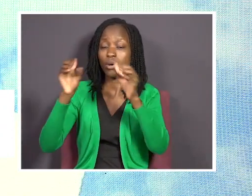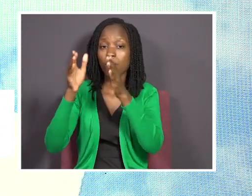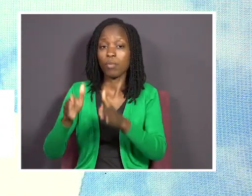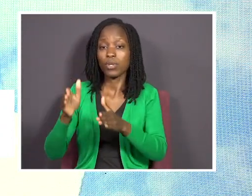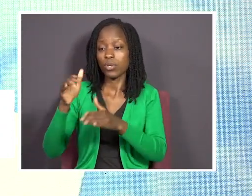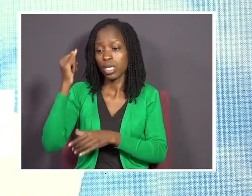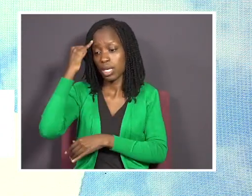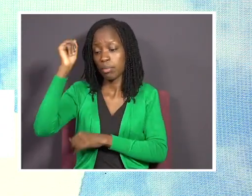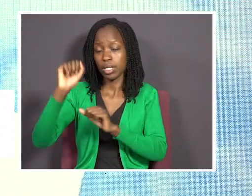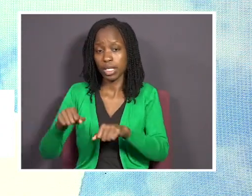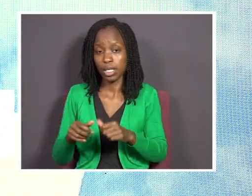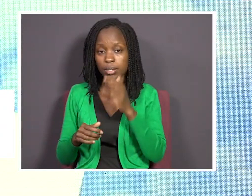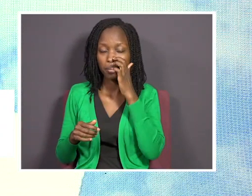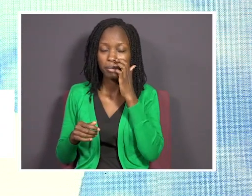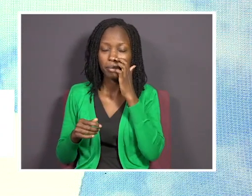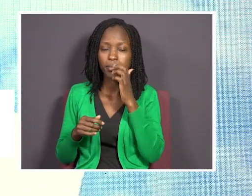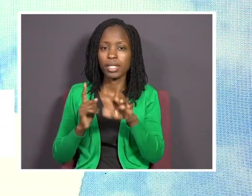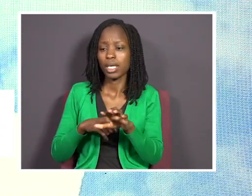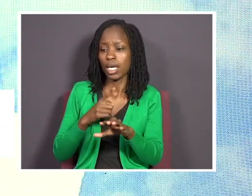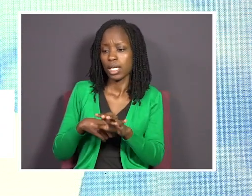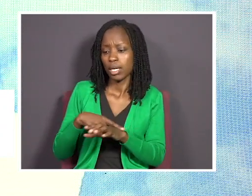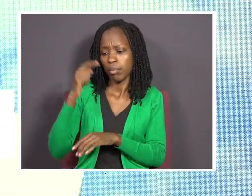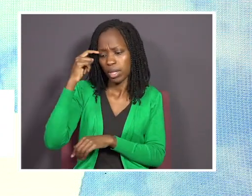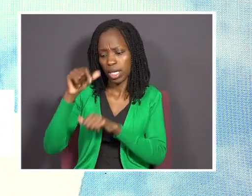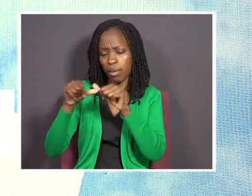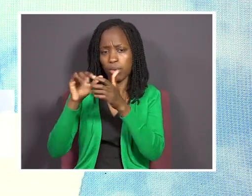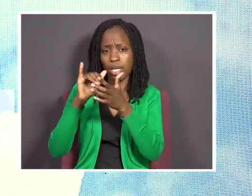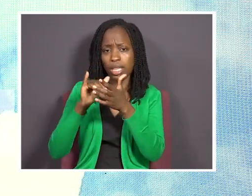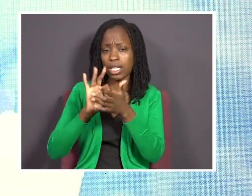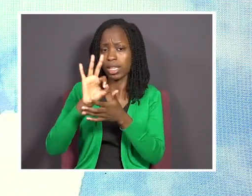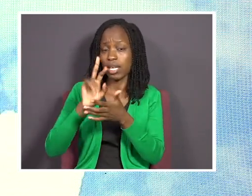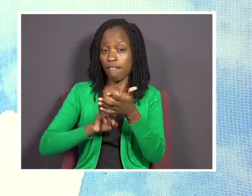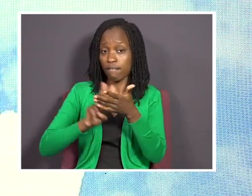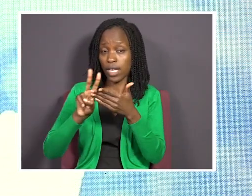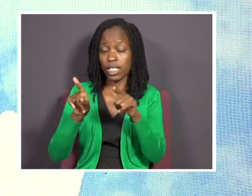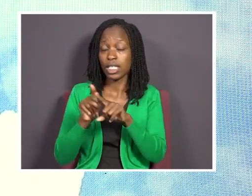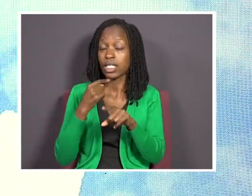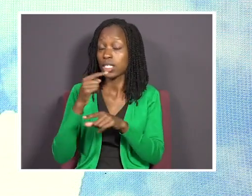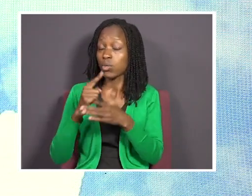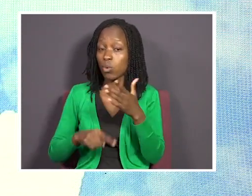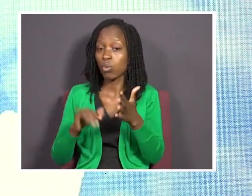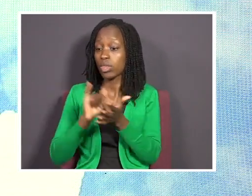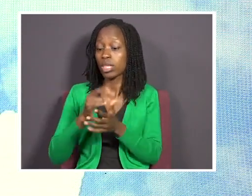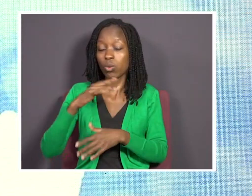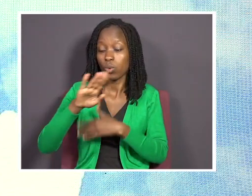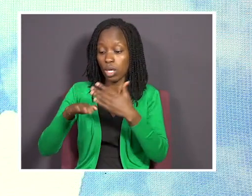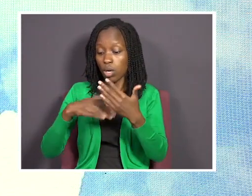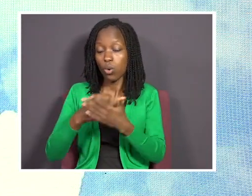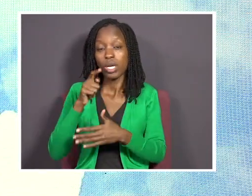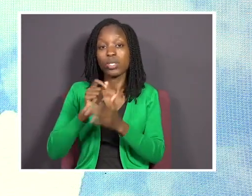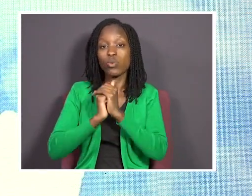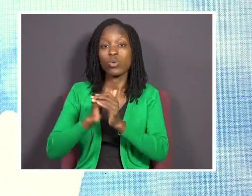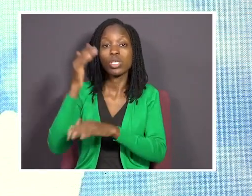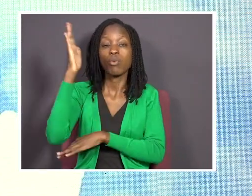can fathom. So when you consider that, it is telling us that we should worship, all of us should worship this